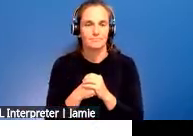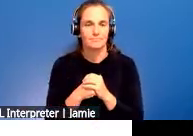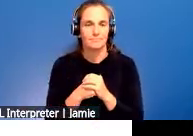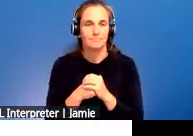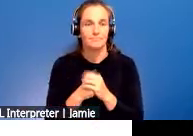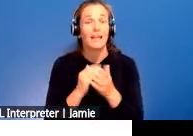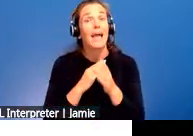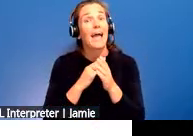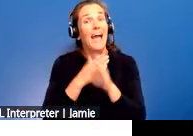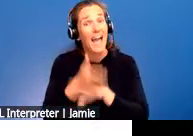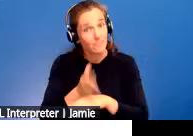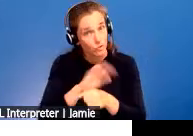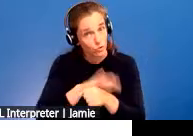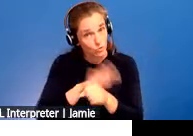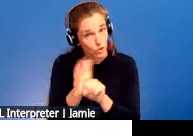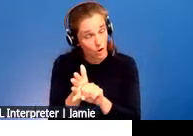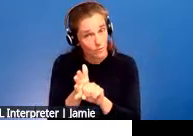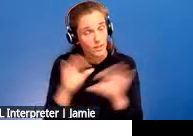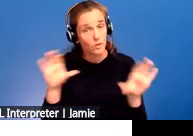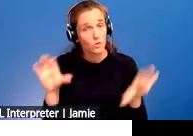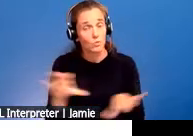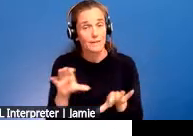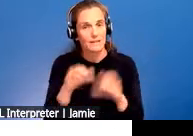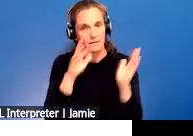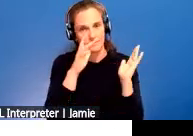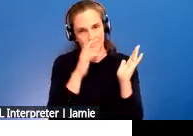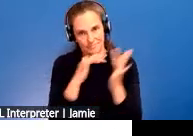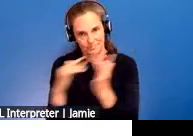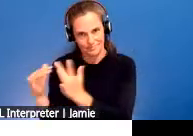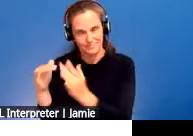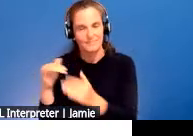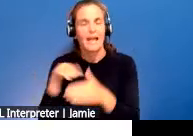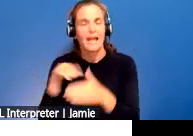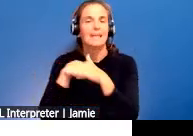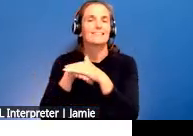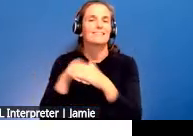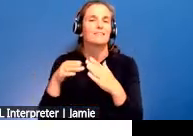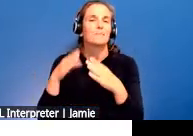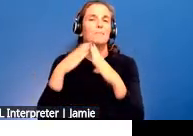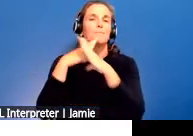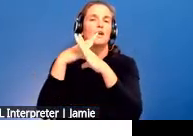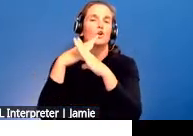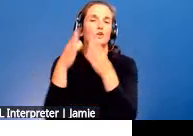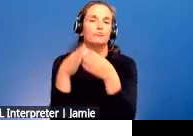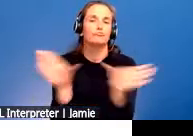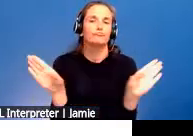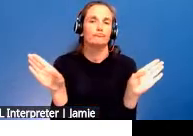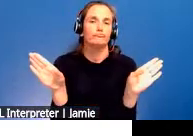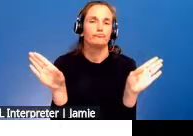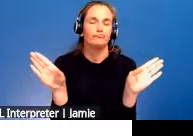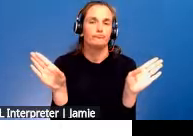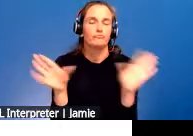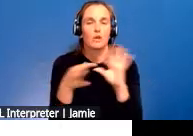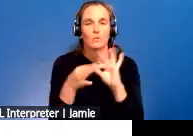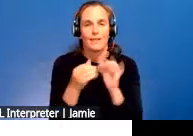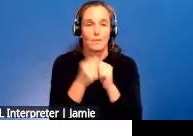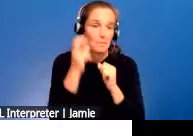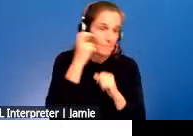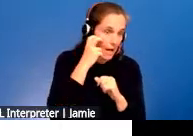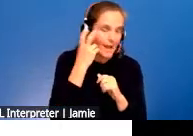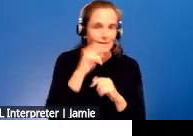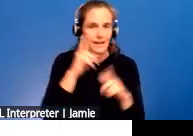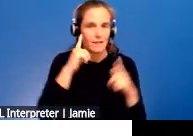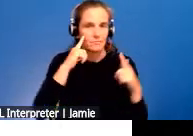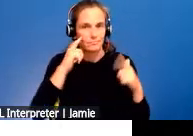pandemic, we also did a study that was looking at accessibility barriers more generally amongst blind and low vision adults. And we had